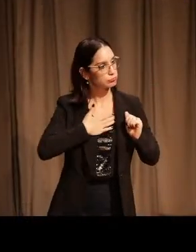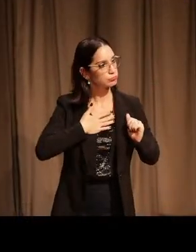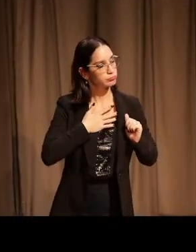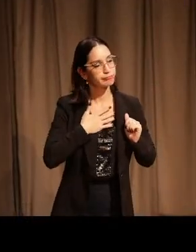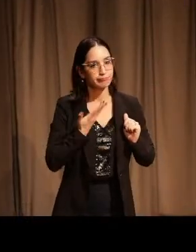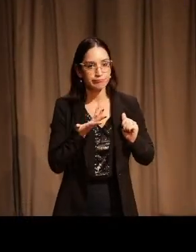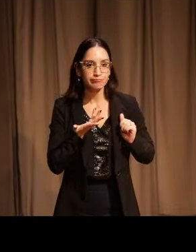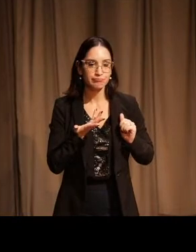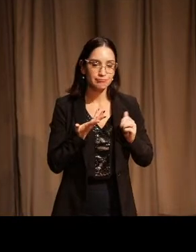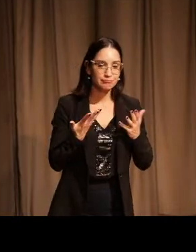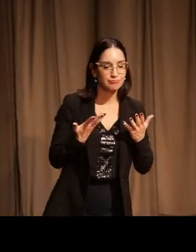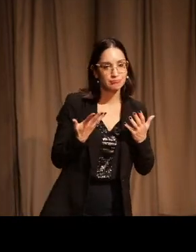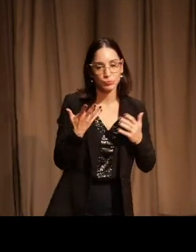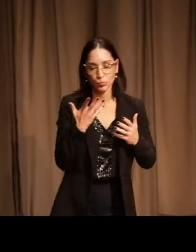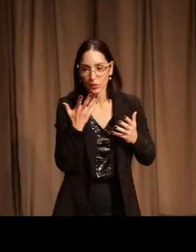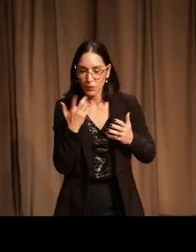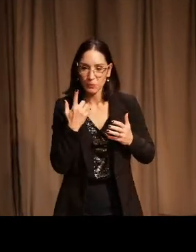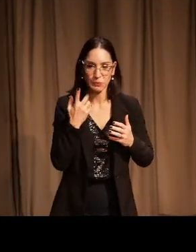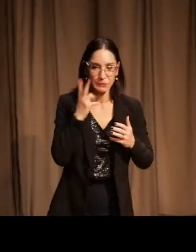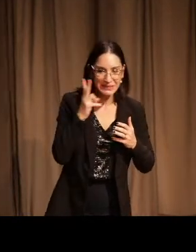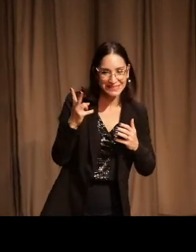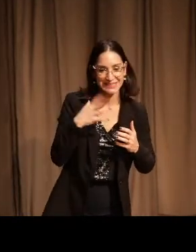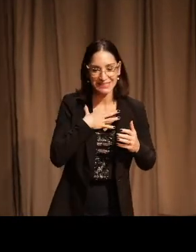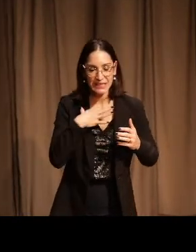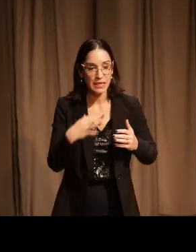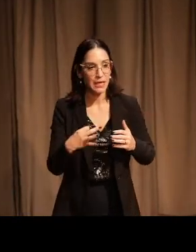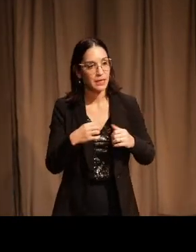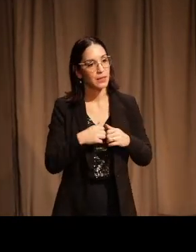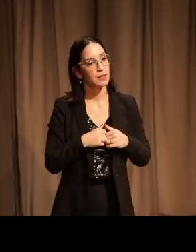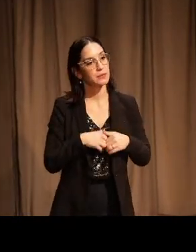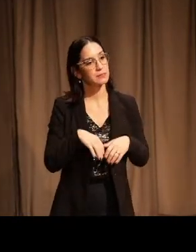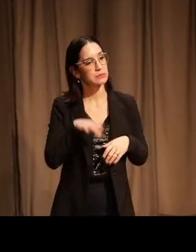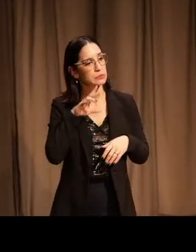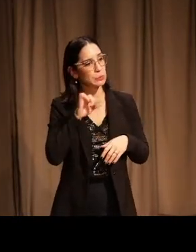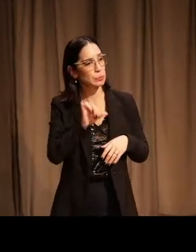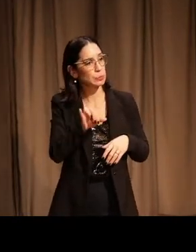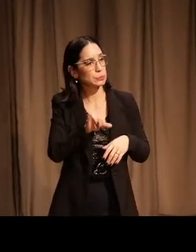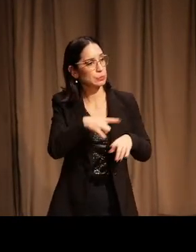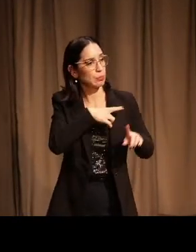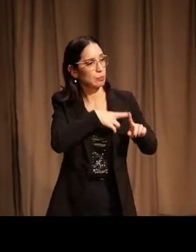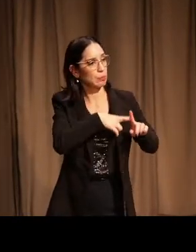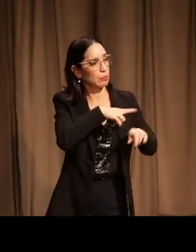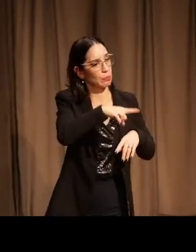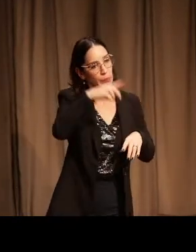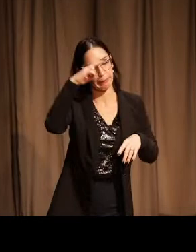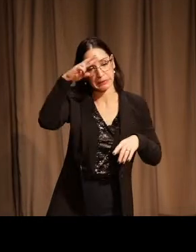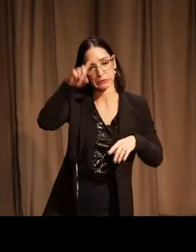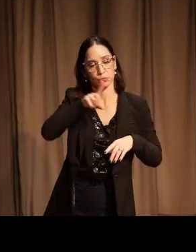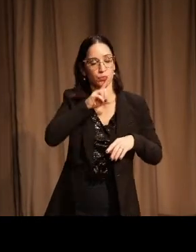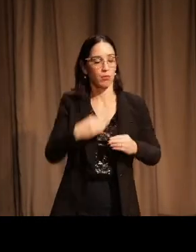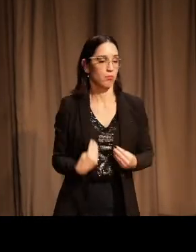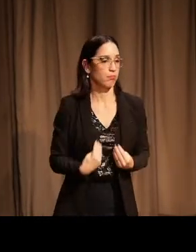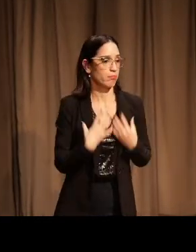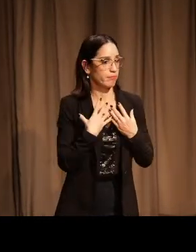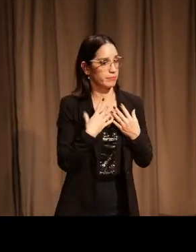like. And Mexican is really inspired me when I went to Mexico in